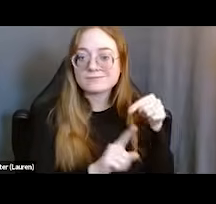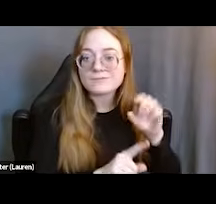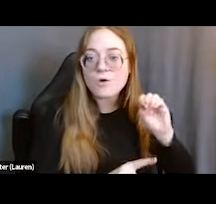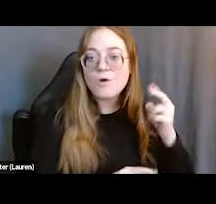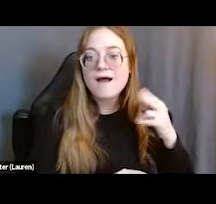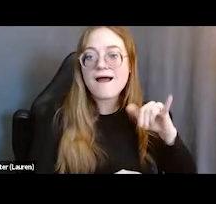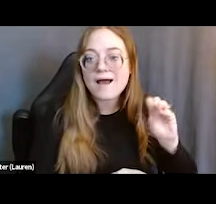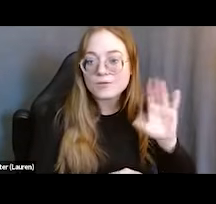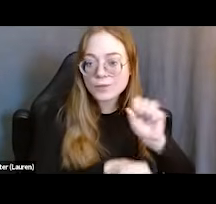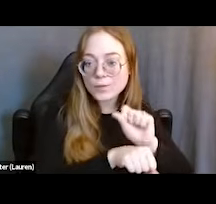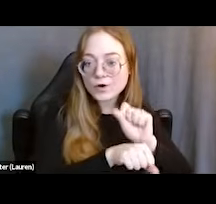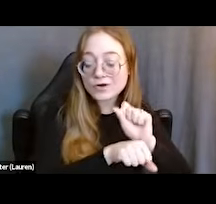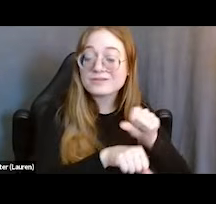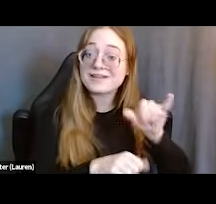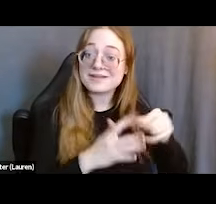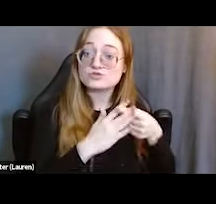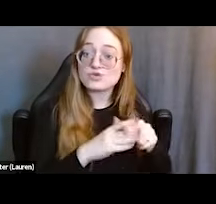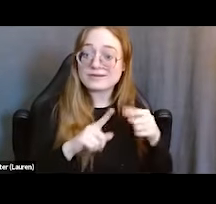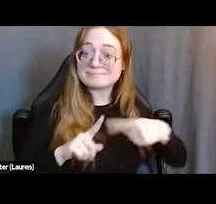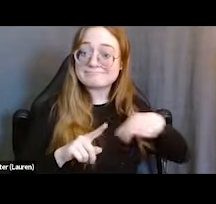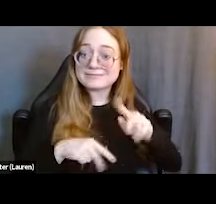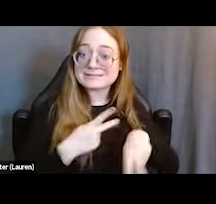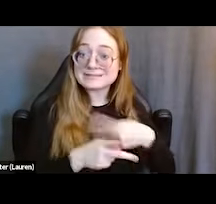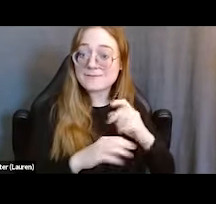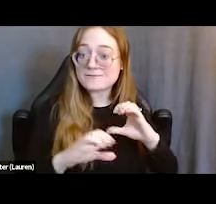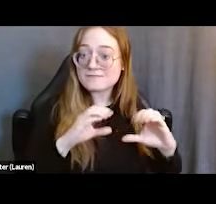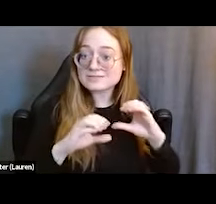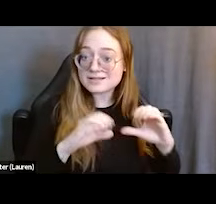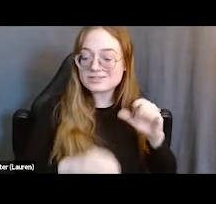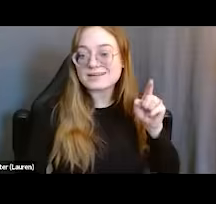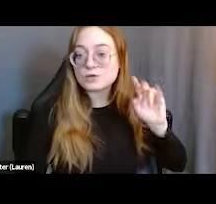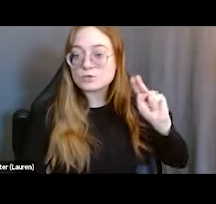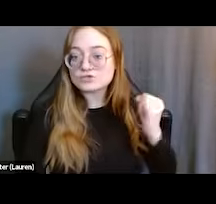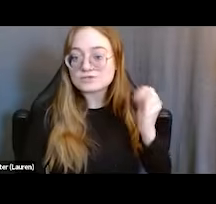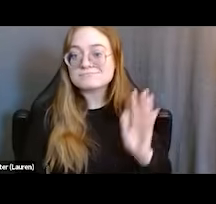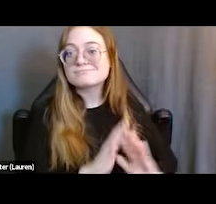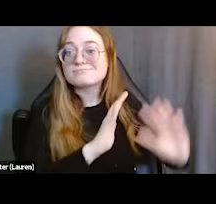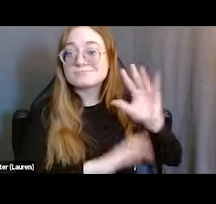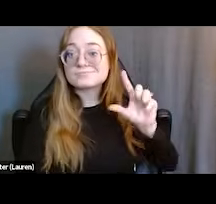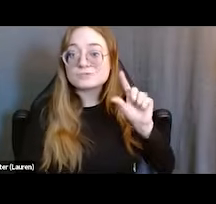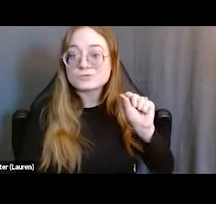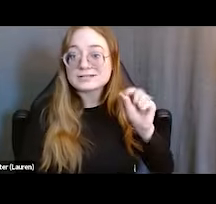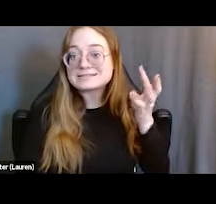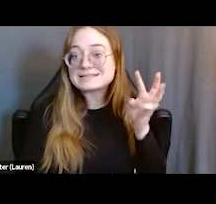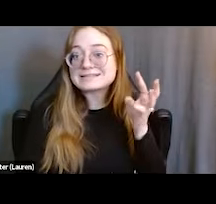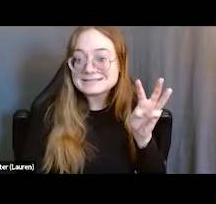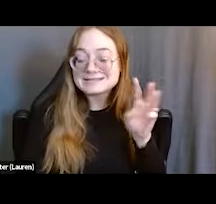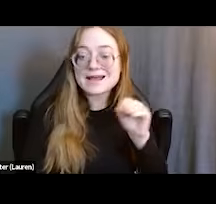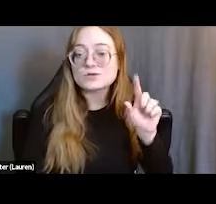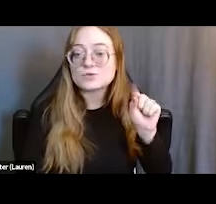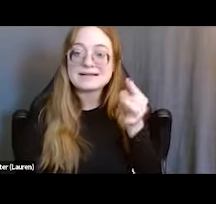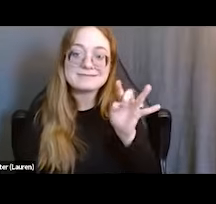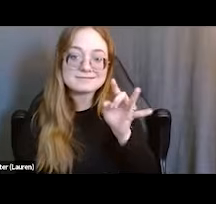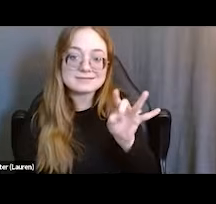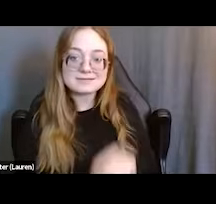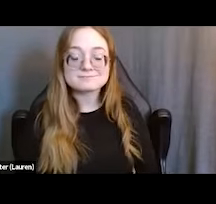to believe started in these conversations in New Jersey way back in 2016 and 2018.